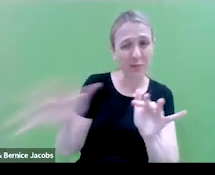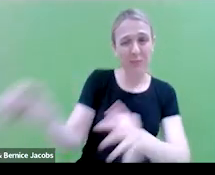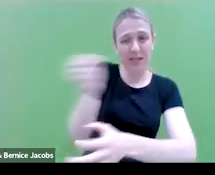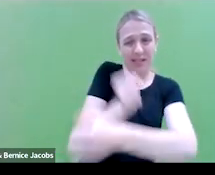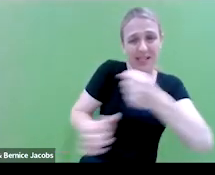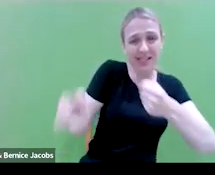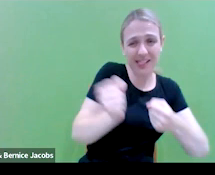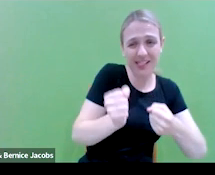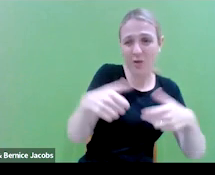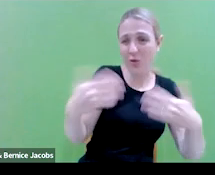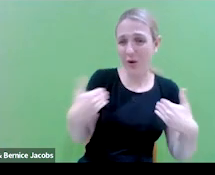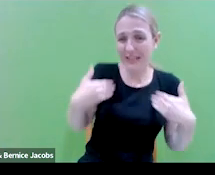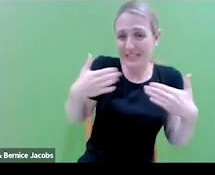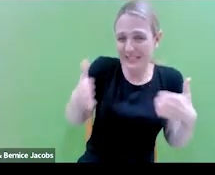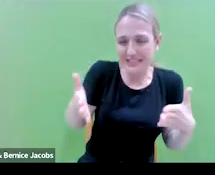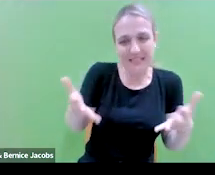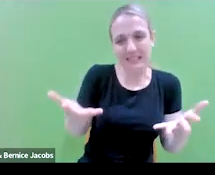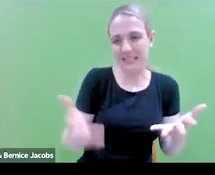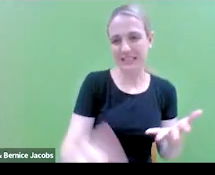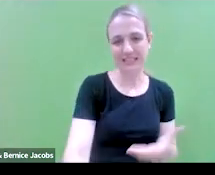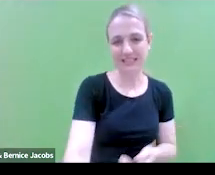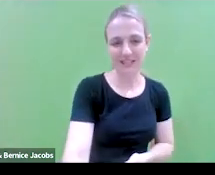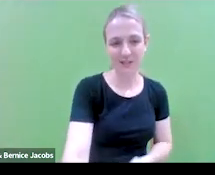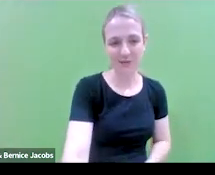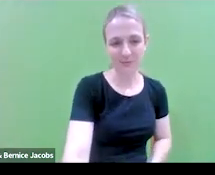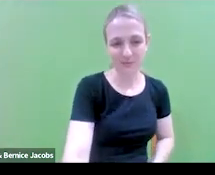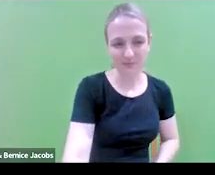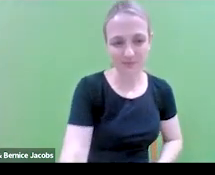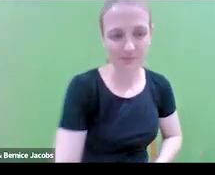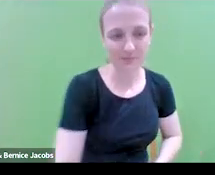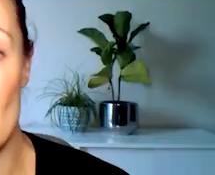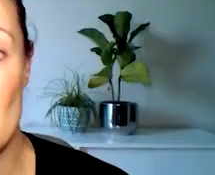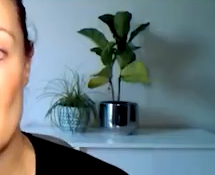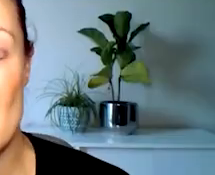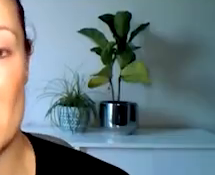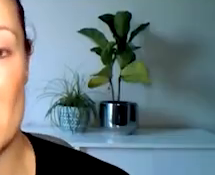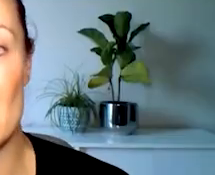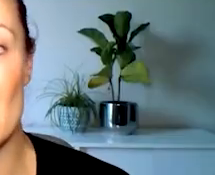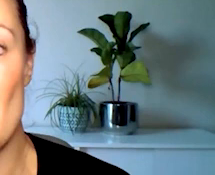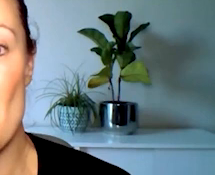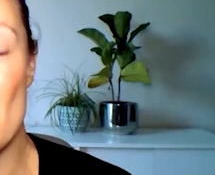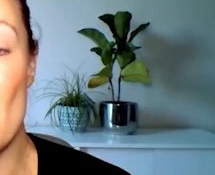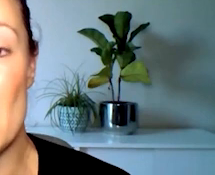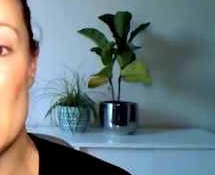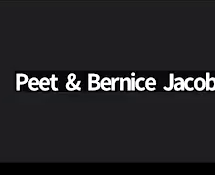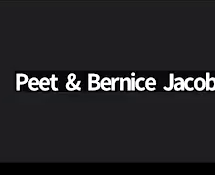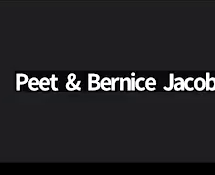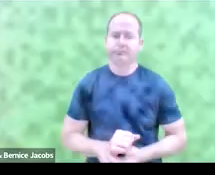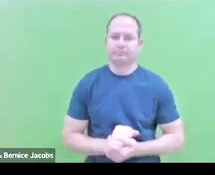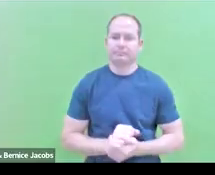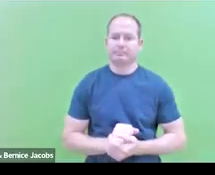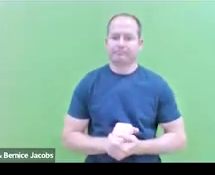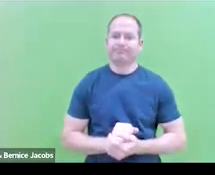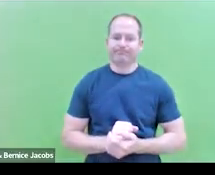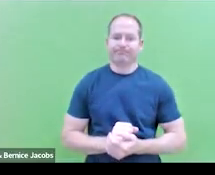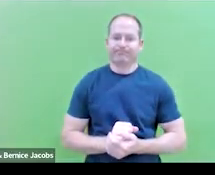to open up that discussion for inclusion. So the definition is broad, and in fact, I'll